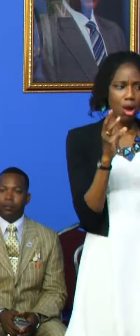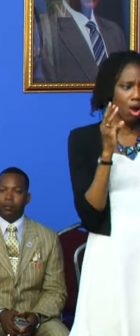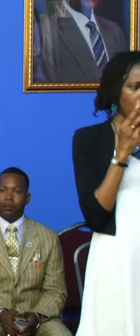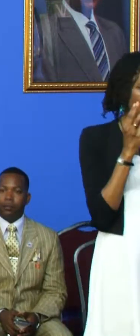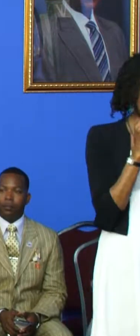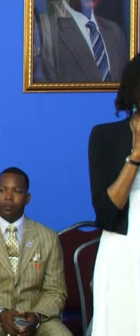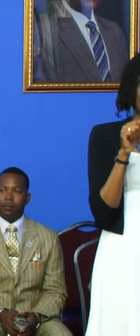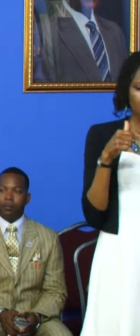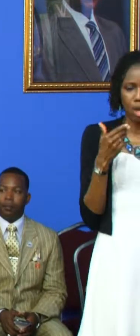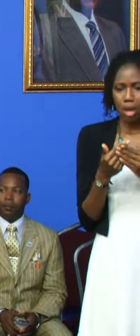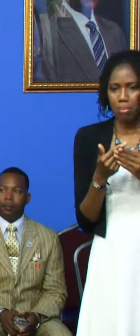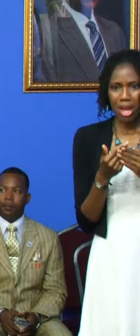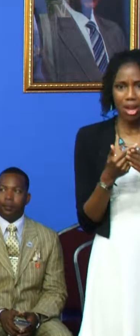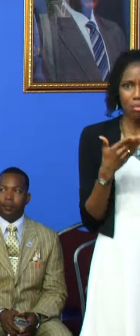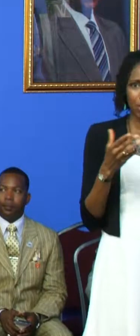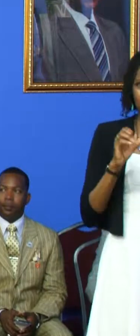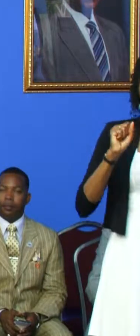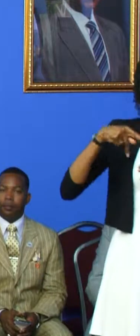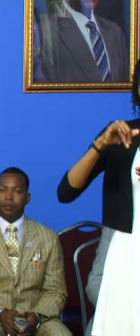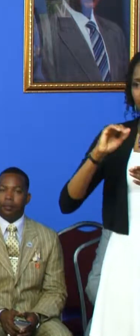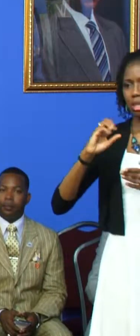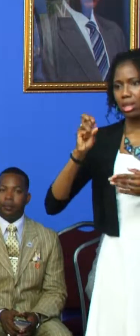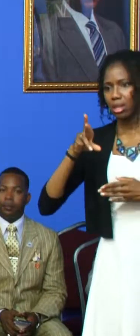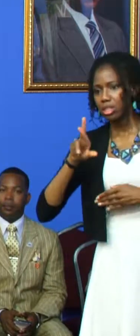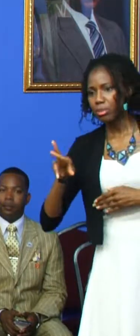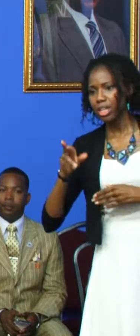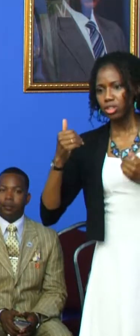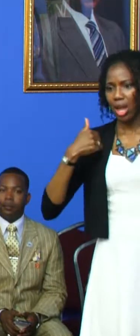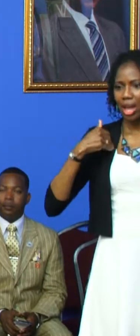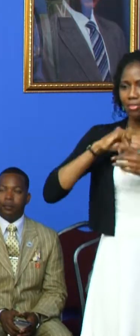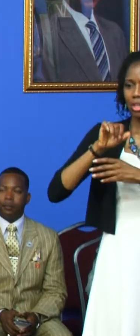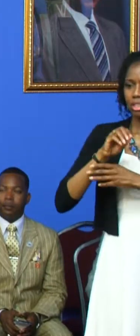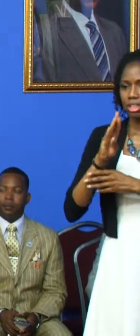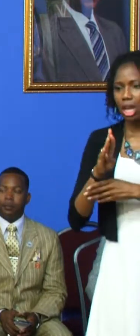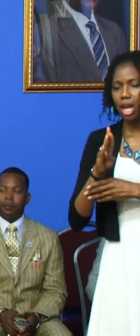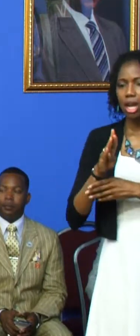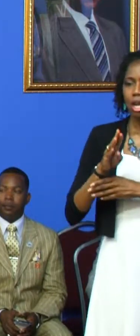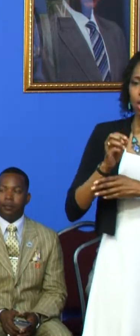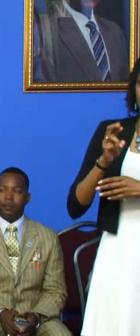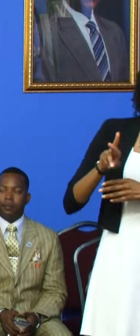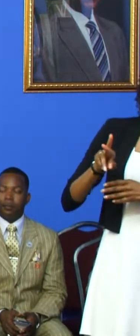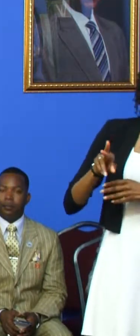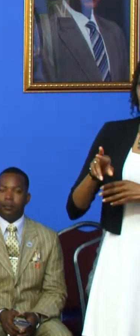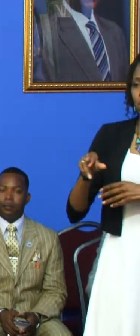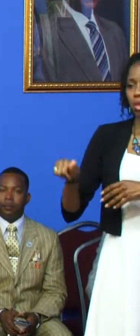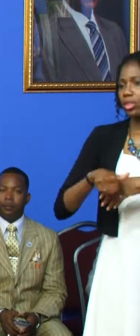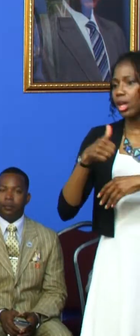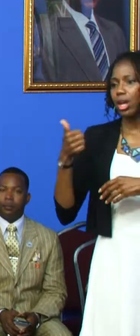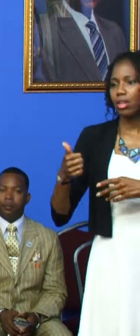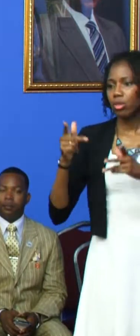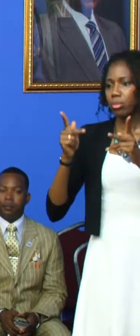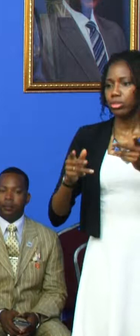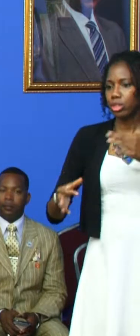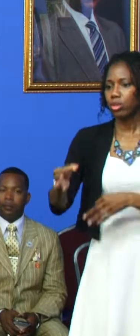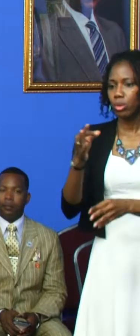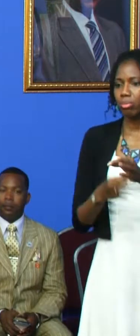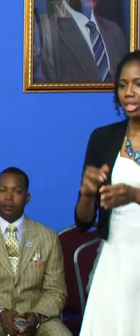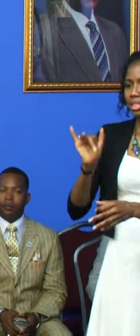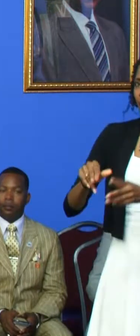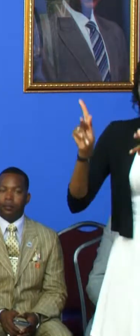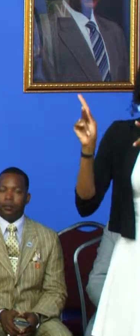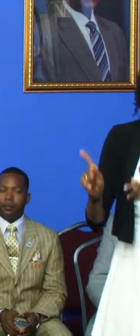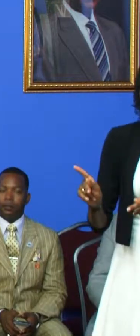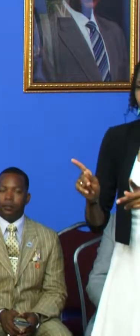or not Spicer got a job or the other lady going to take the place, they